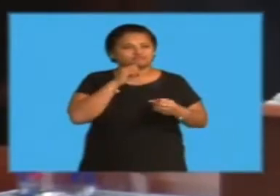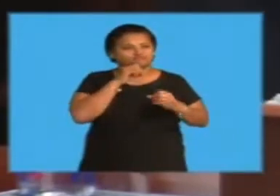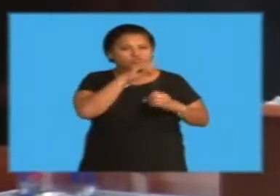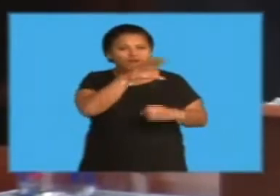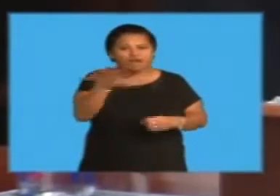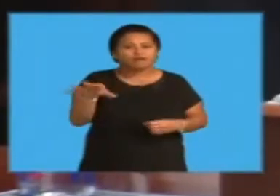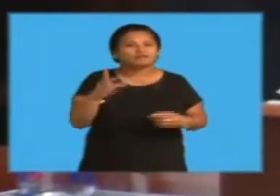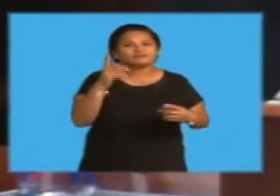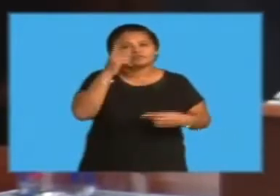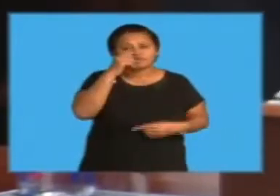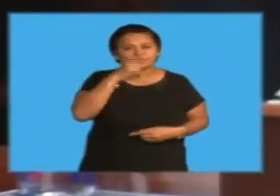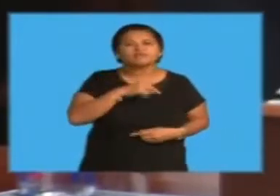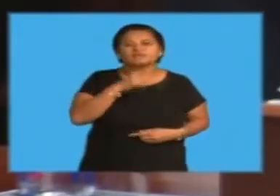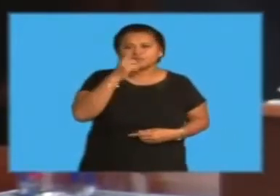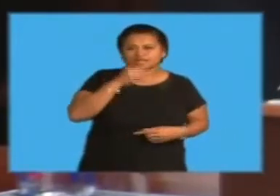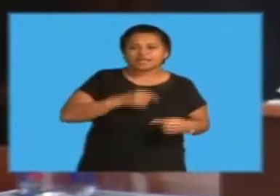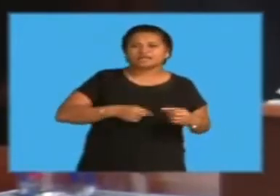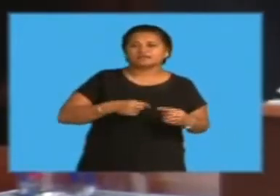democracy.